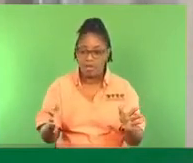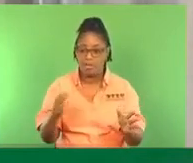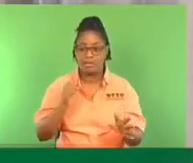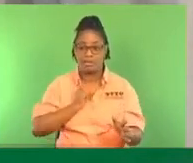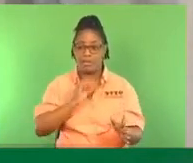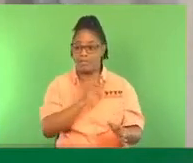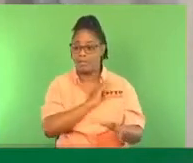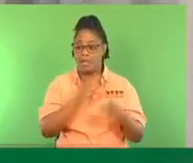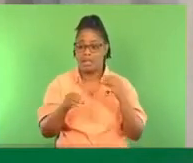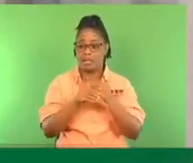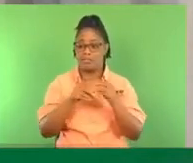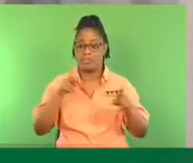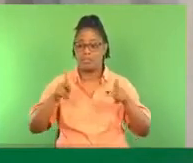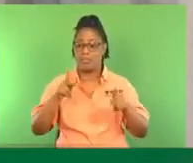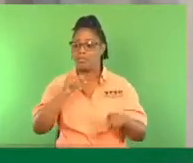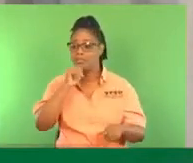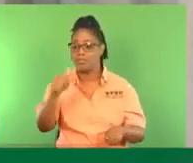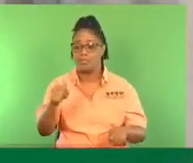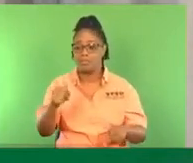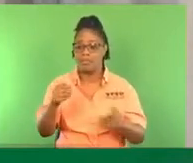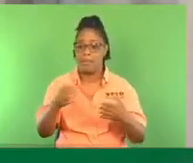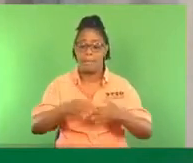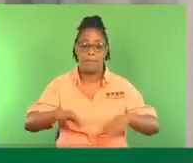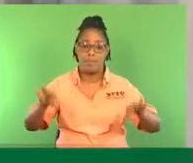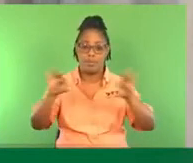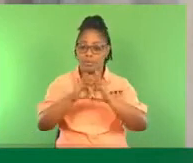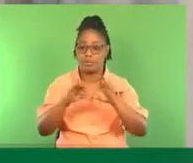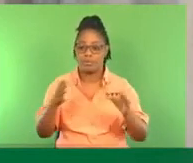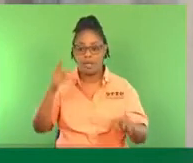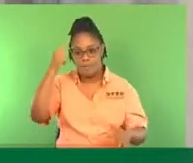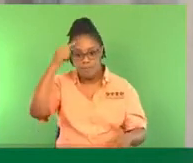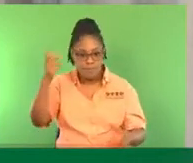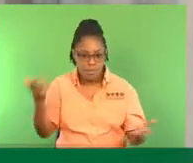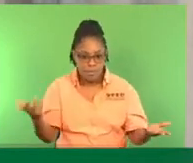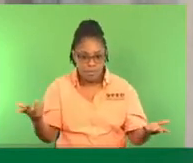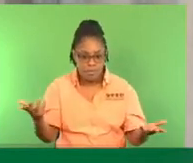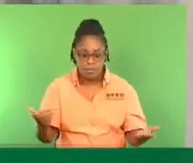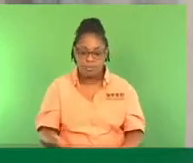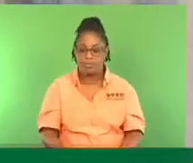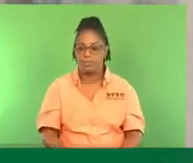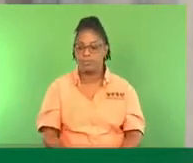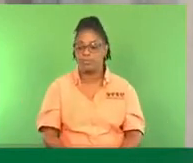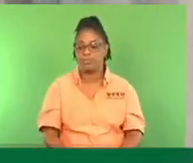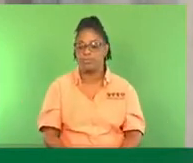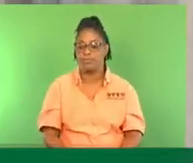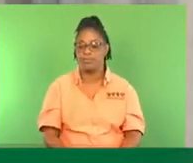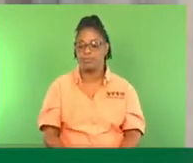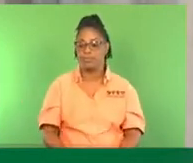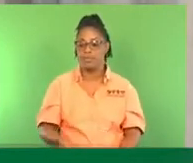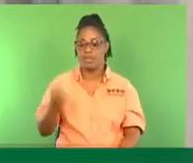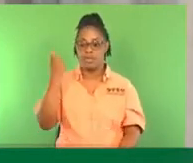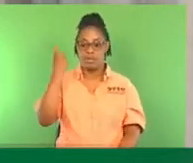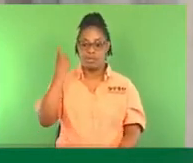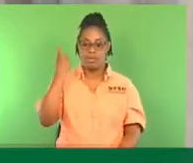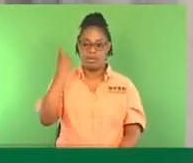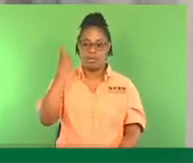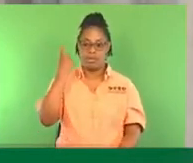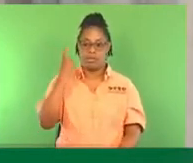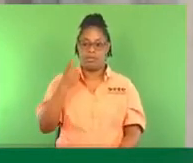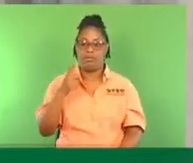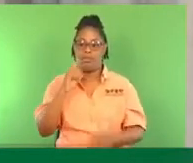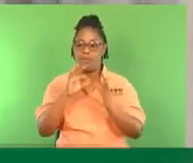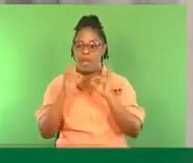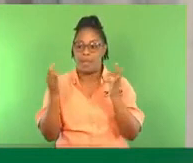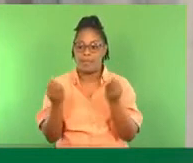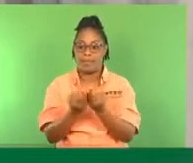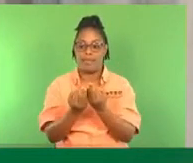Special needs sensitization. Recently, the unfortunate experience of a family, a special needs child,